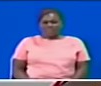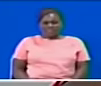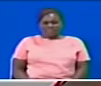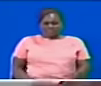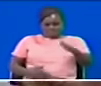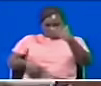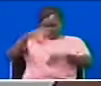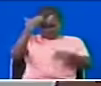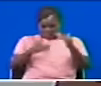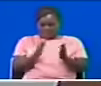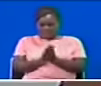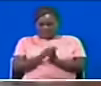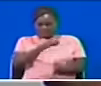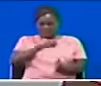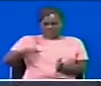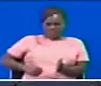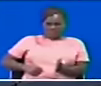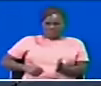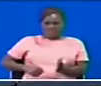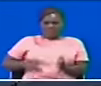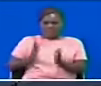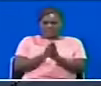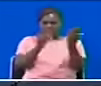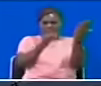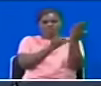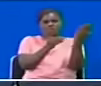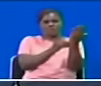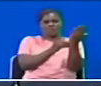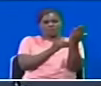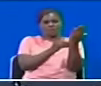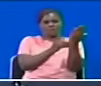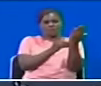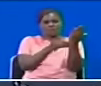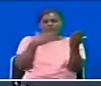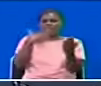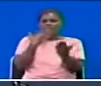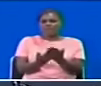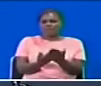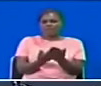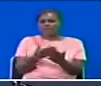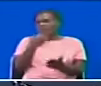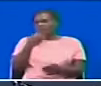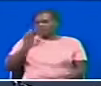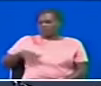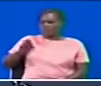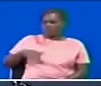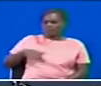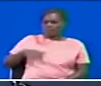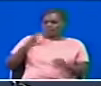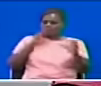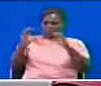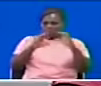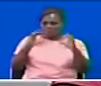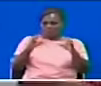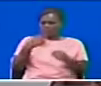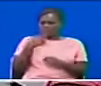Professor Wainaina, Senator Beatrice Elachi, and Dr. Mumbi Wetstein, thank you, ladies and gentlemen, for that. So that is what is